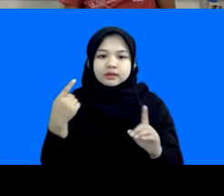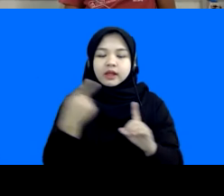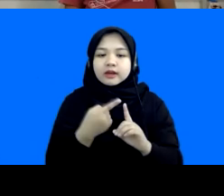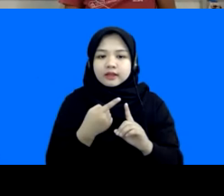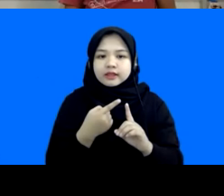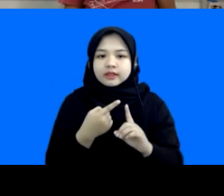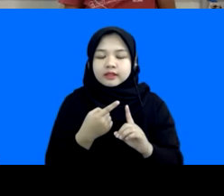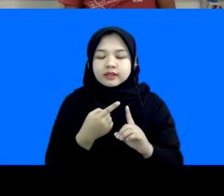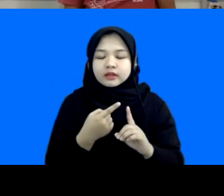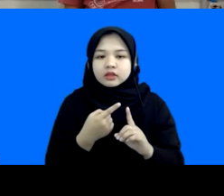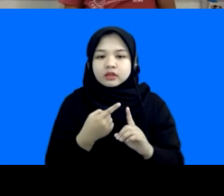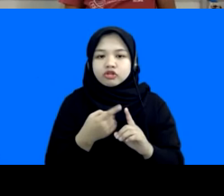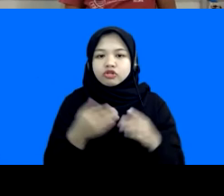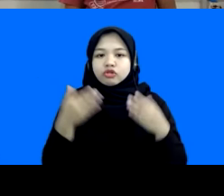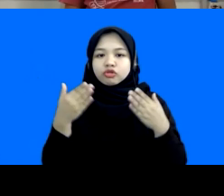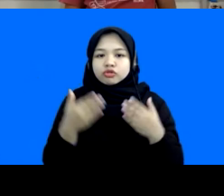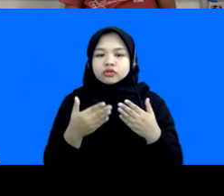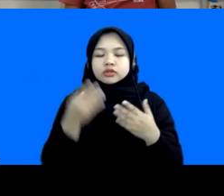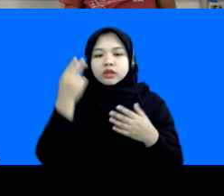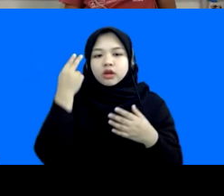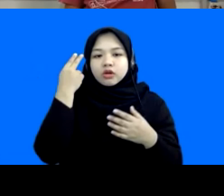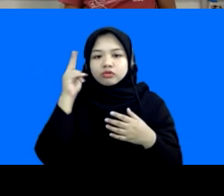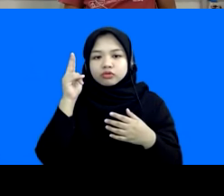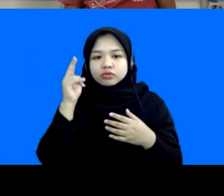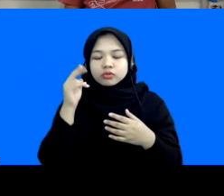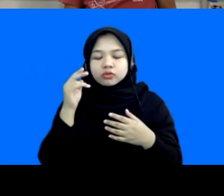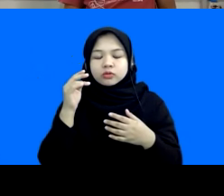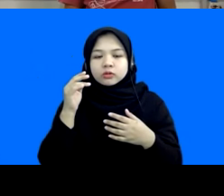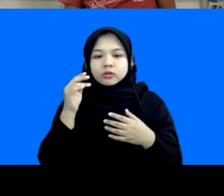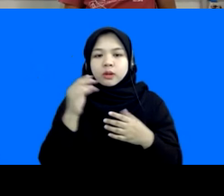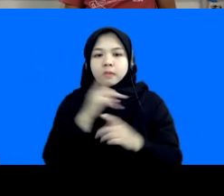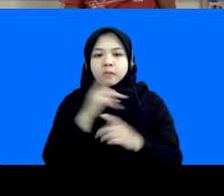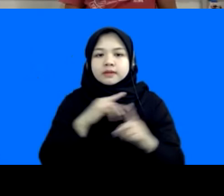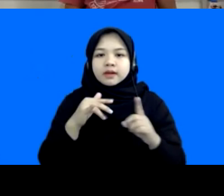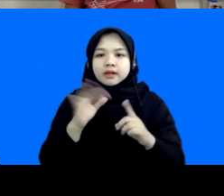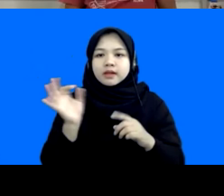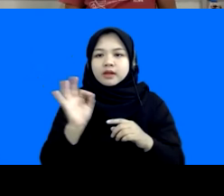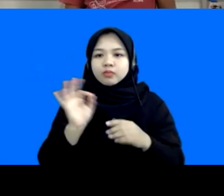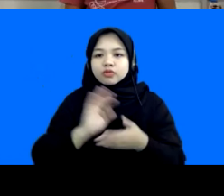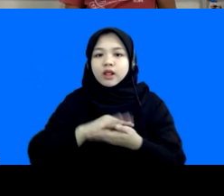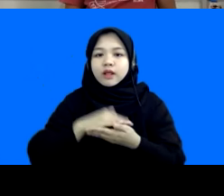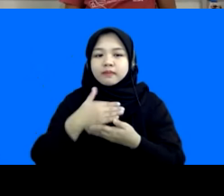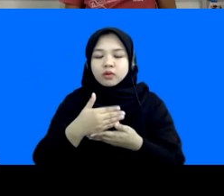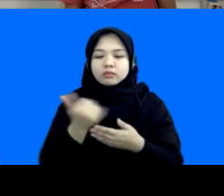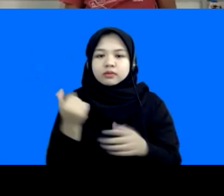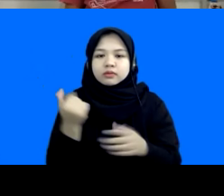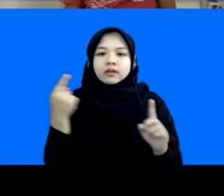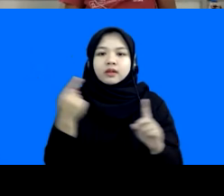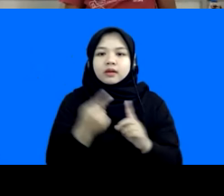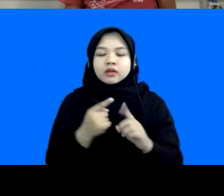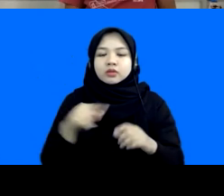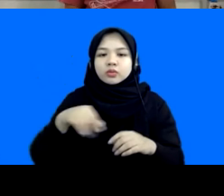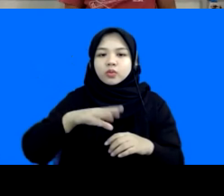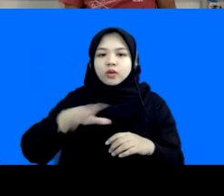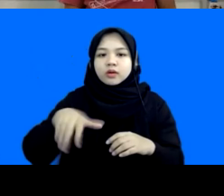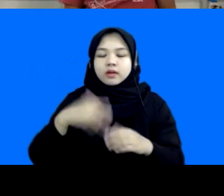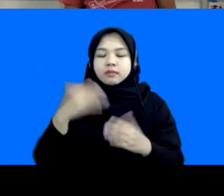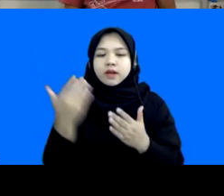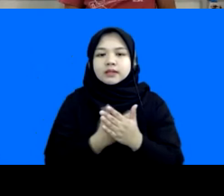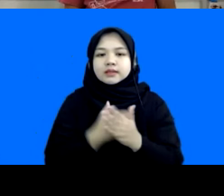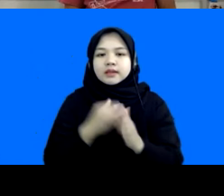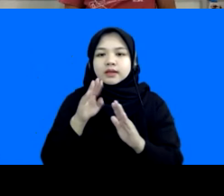firstly for laptop fixers community. This targets low-income families that have the devices. However, for some reason, they're broken, they're